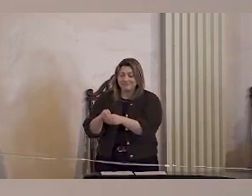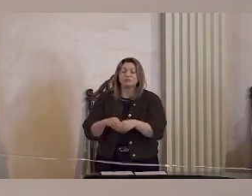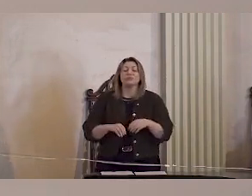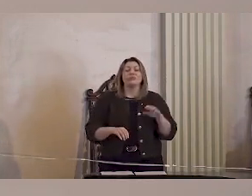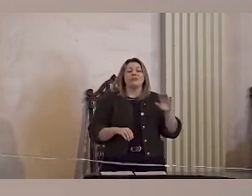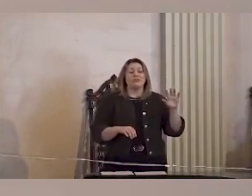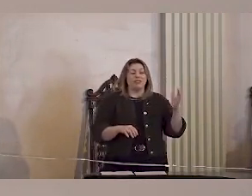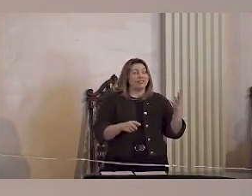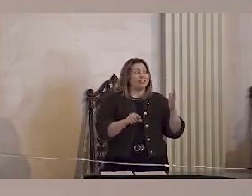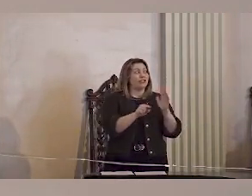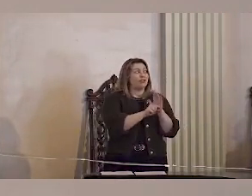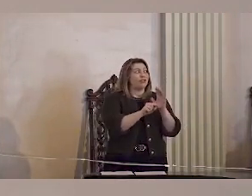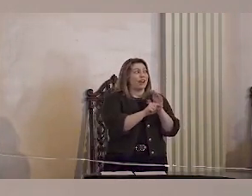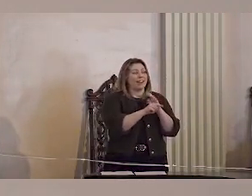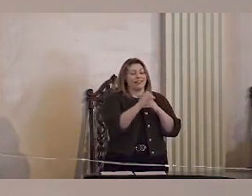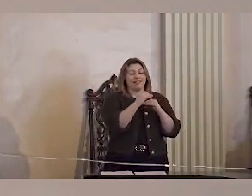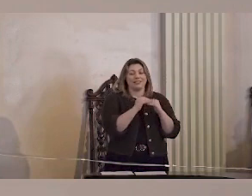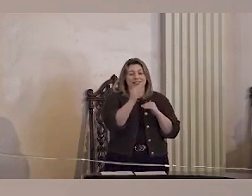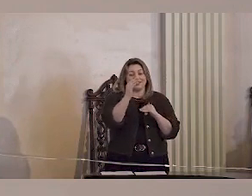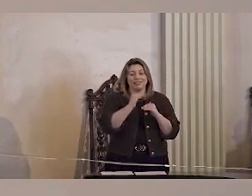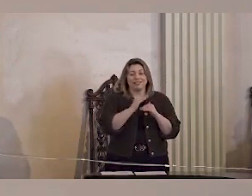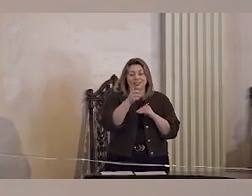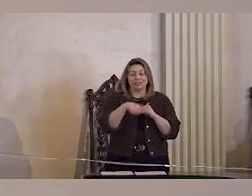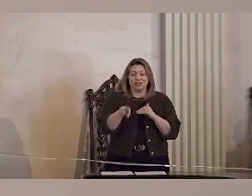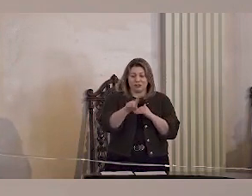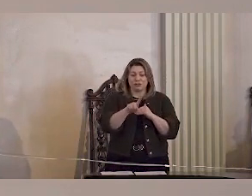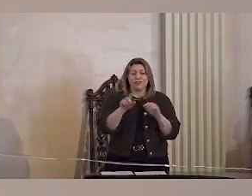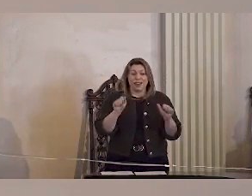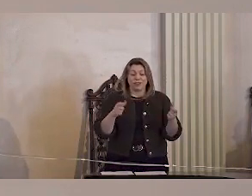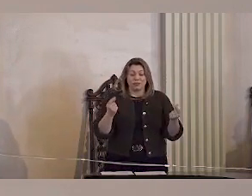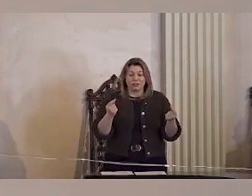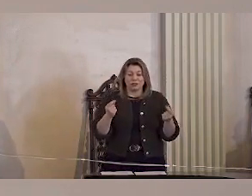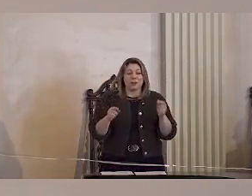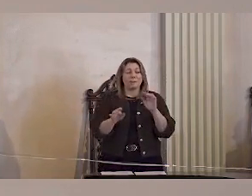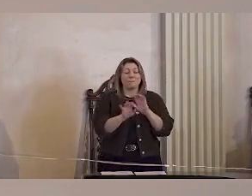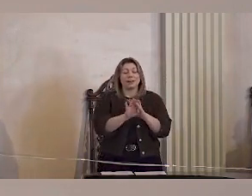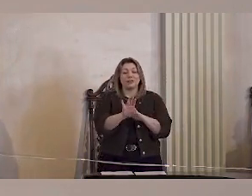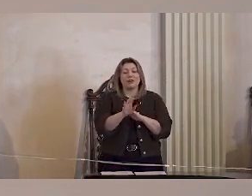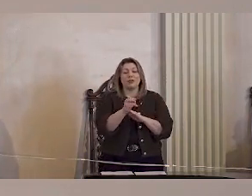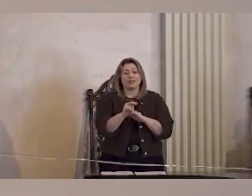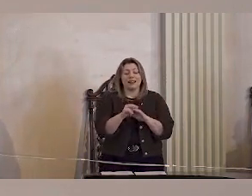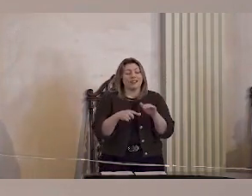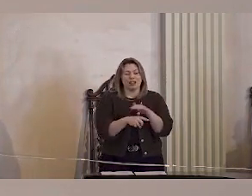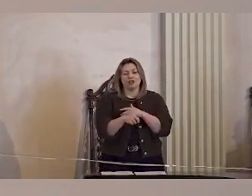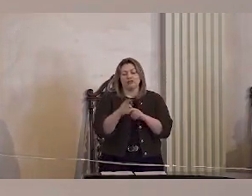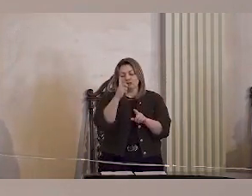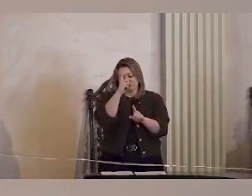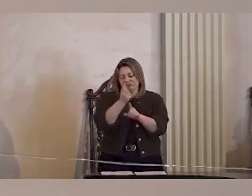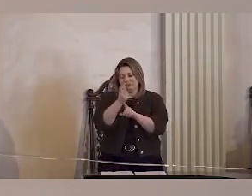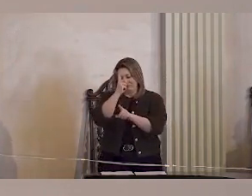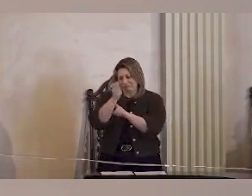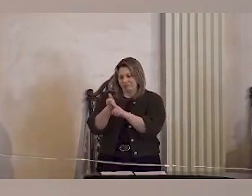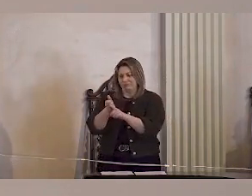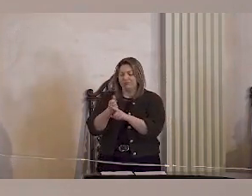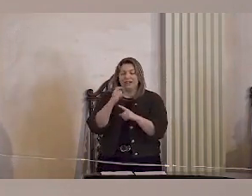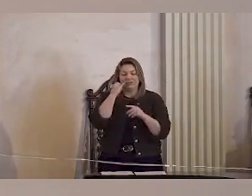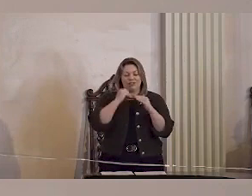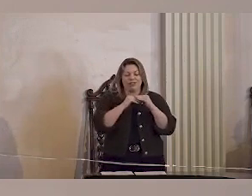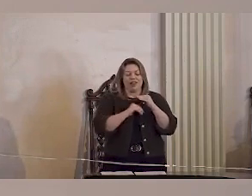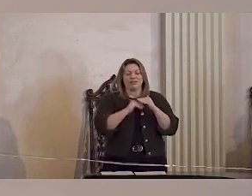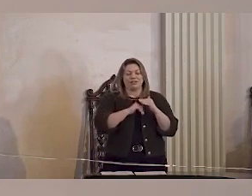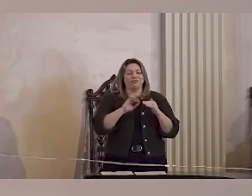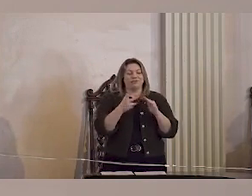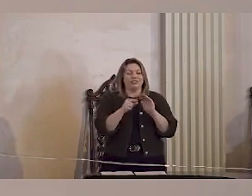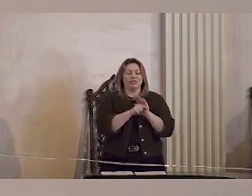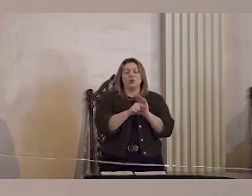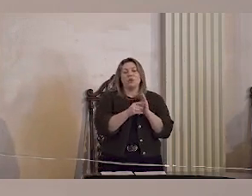Fifth grade and up, you are welcome to choose your own adventure on your own. I think if you're under fifth grade, we